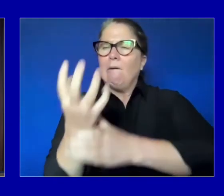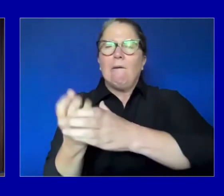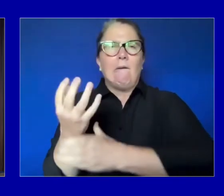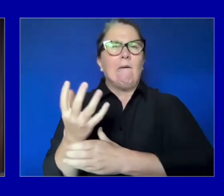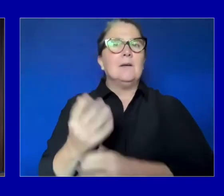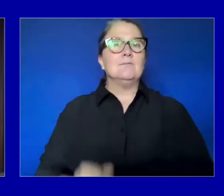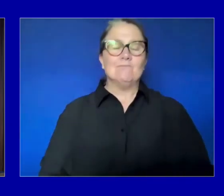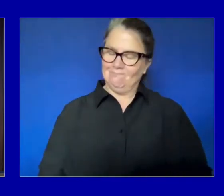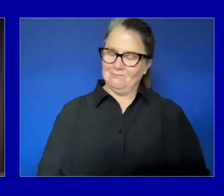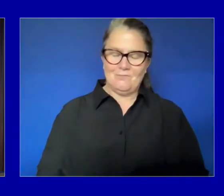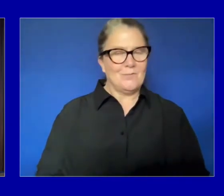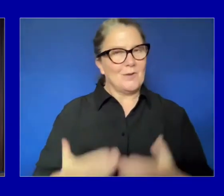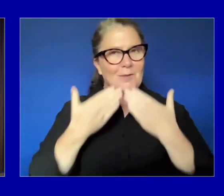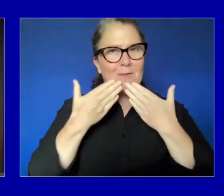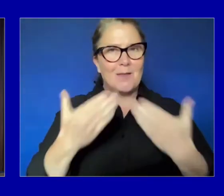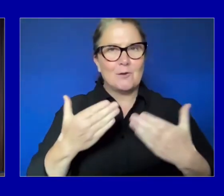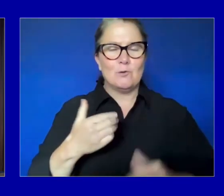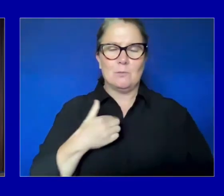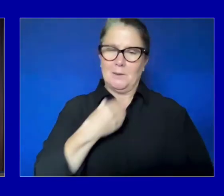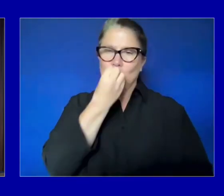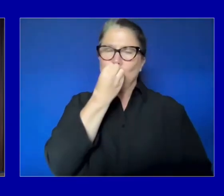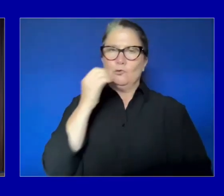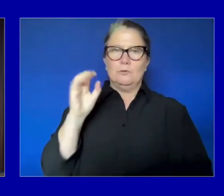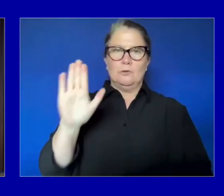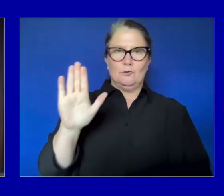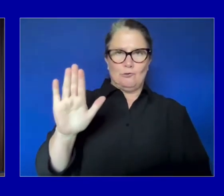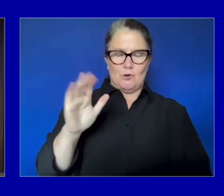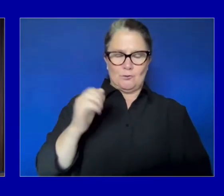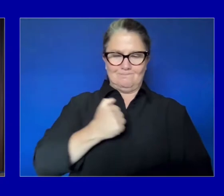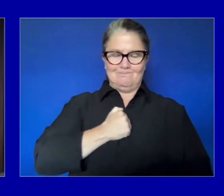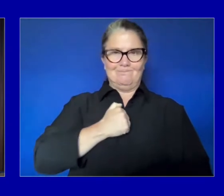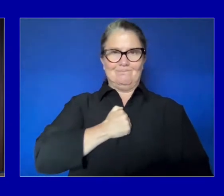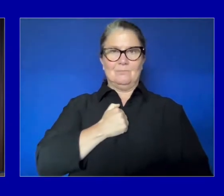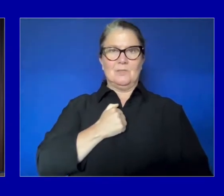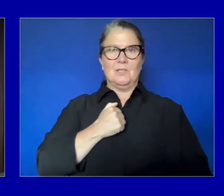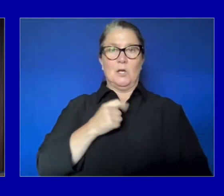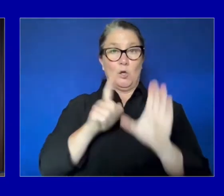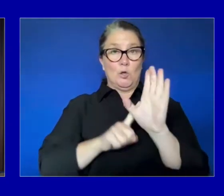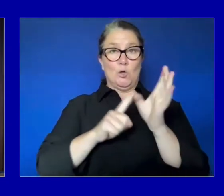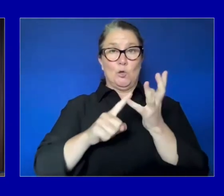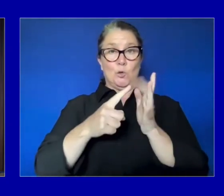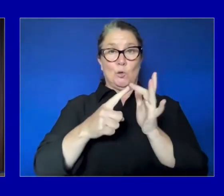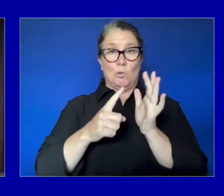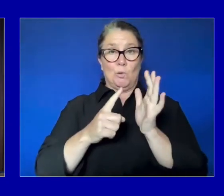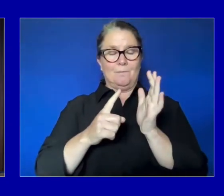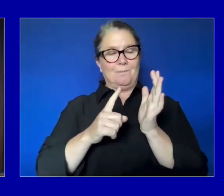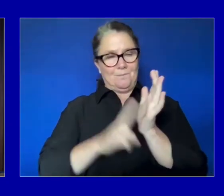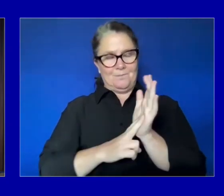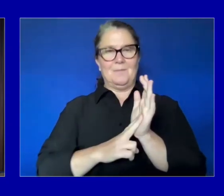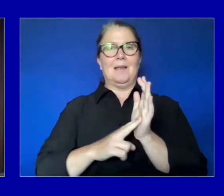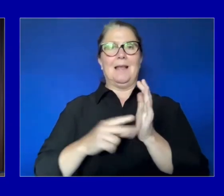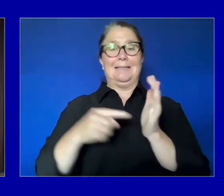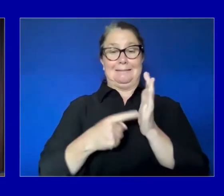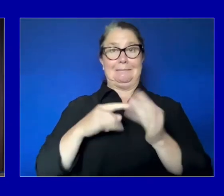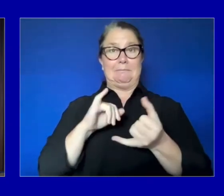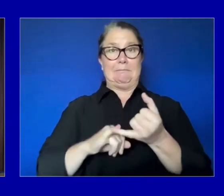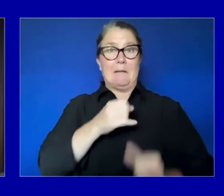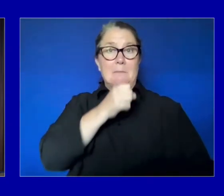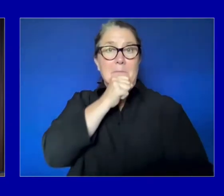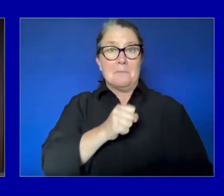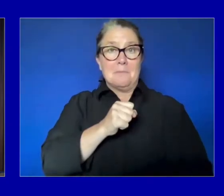I'm a Bunurong, Ewan, and Tasmanian man, Cornish and English. Um, I know a lot about my